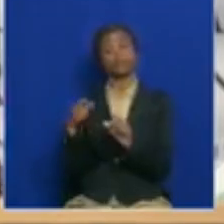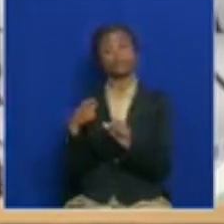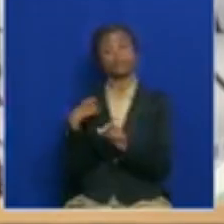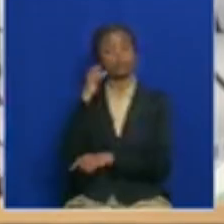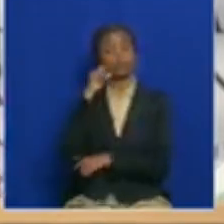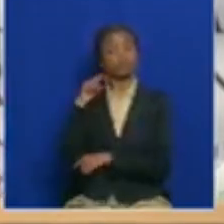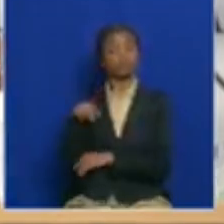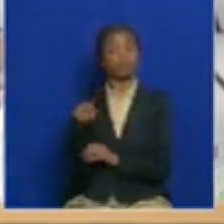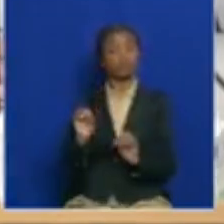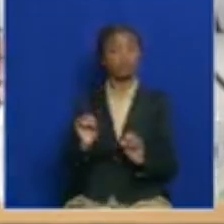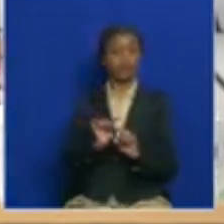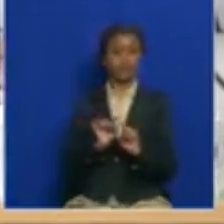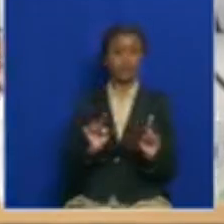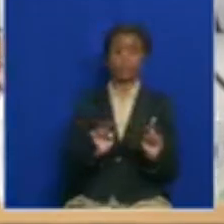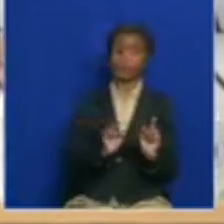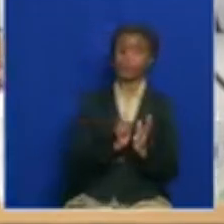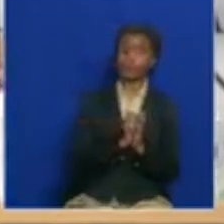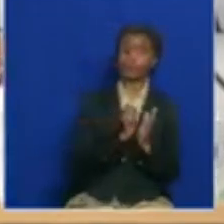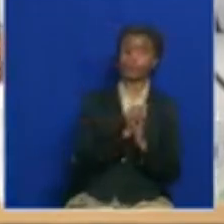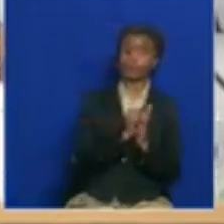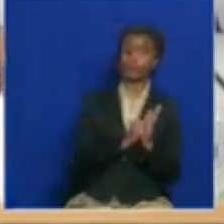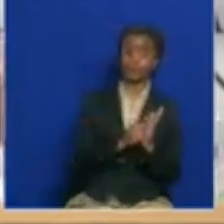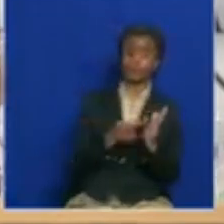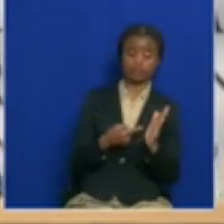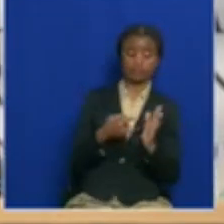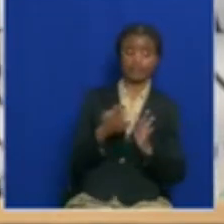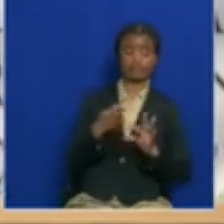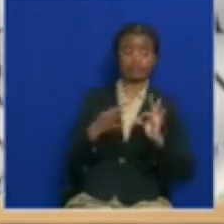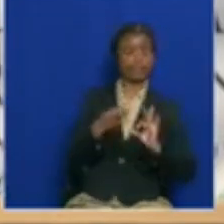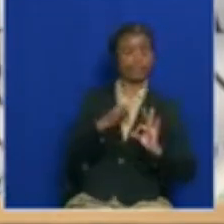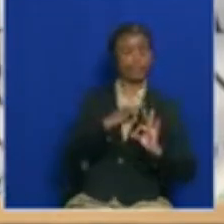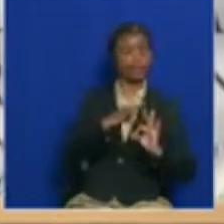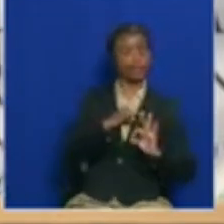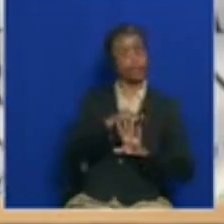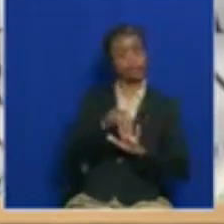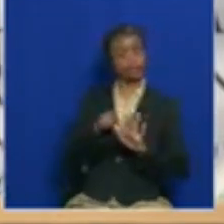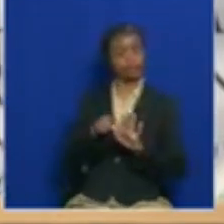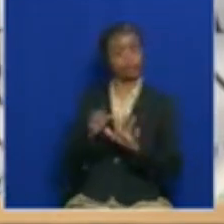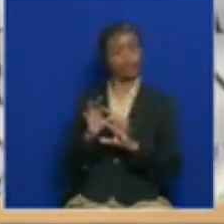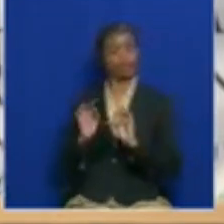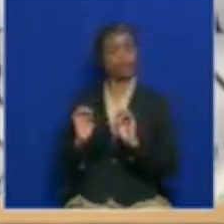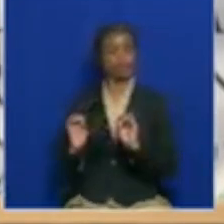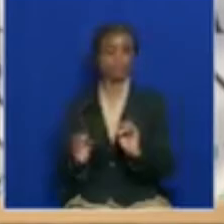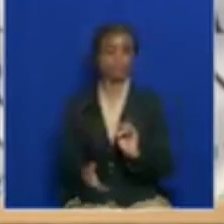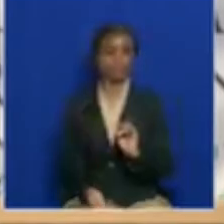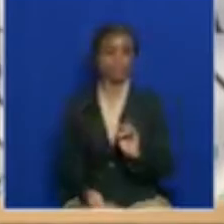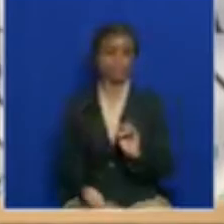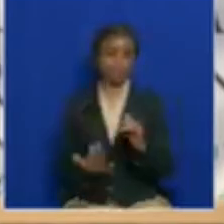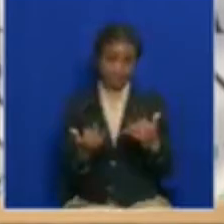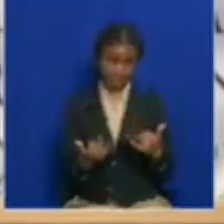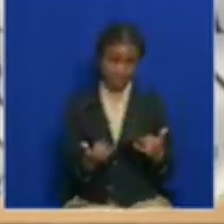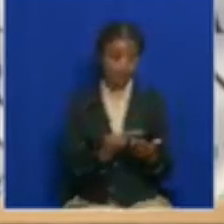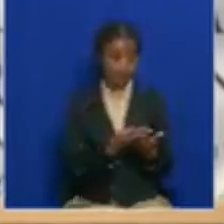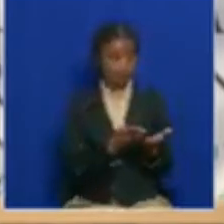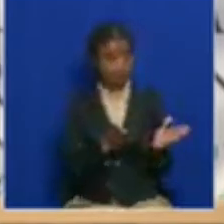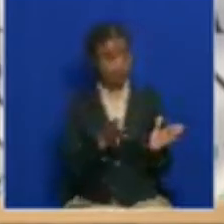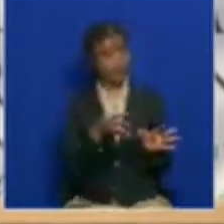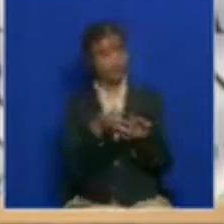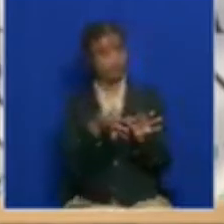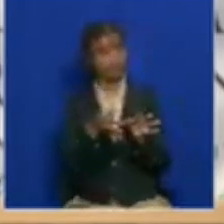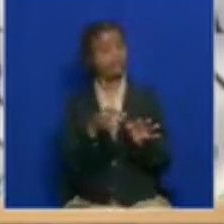your statement as to why that is the case. And I'm inviting you to explain to the commissioners why that is the